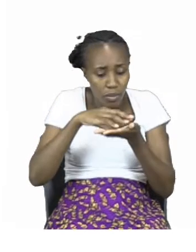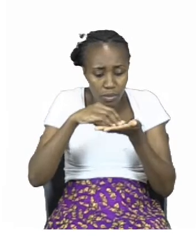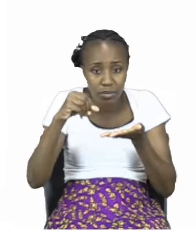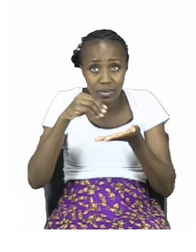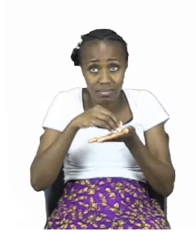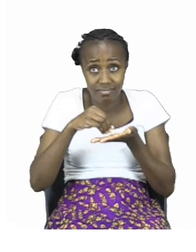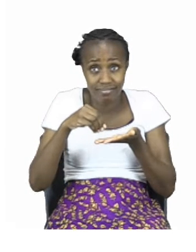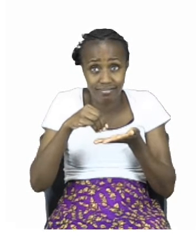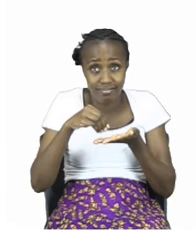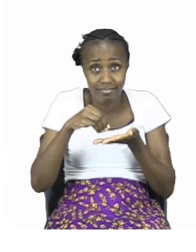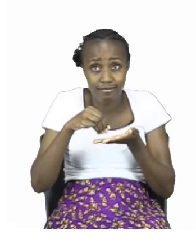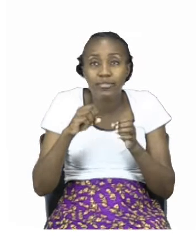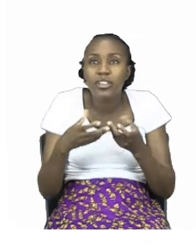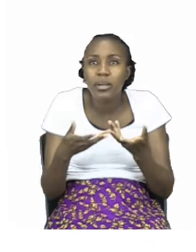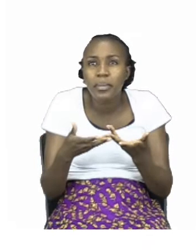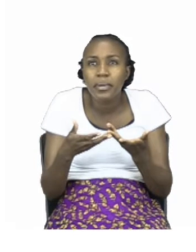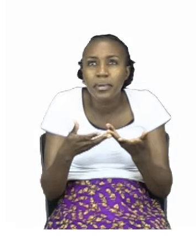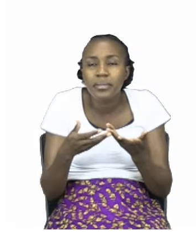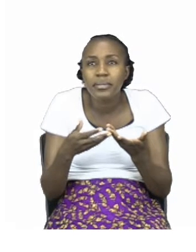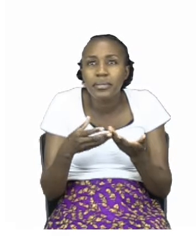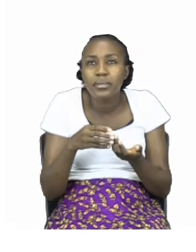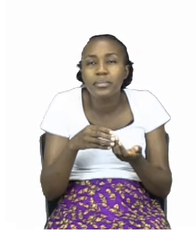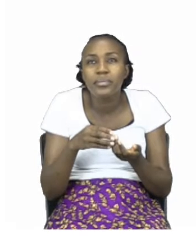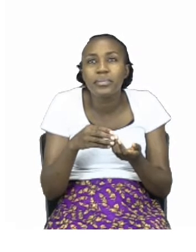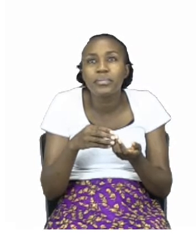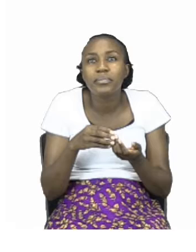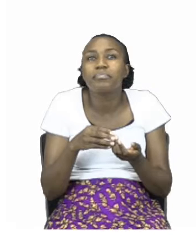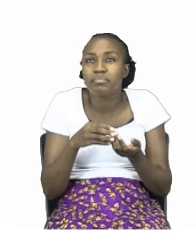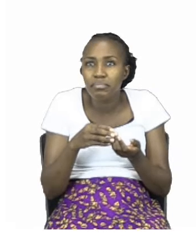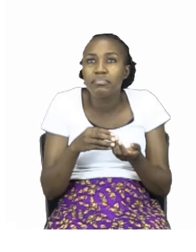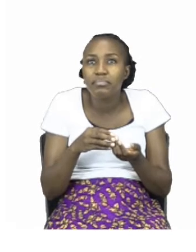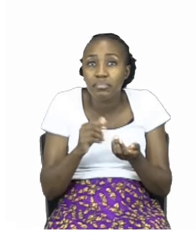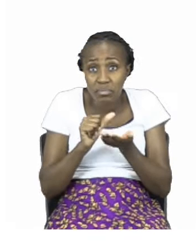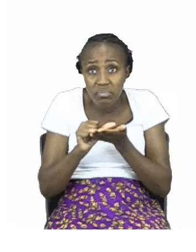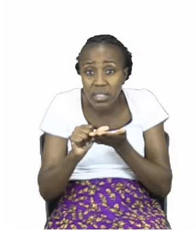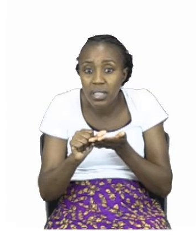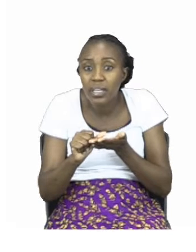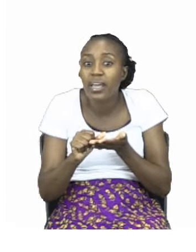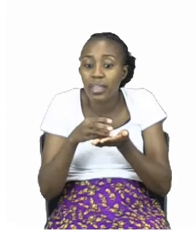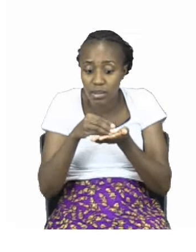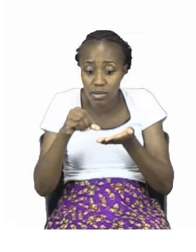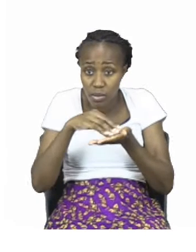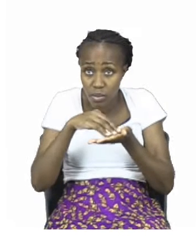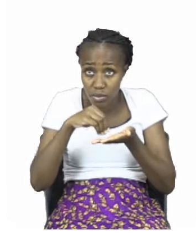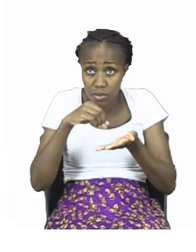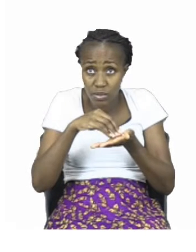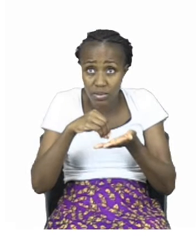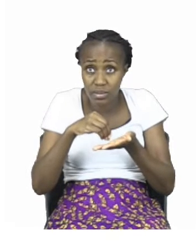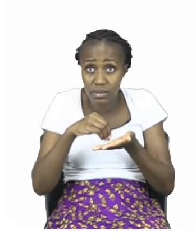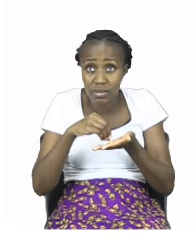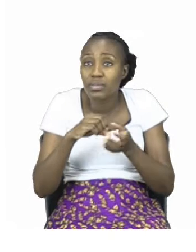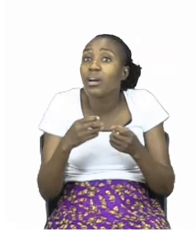remember, every time we go to a shop and buy something, we have a certain amount of money. But sometimes we